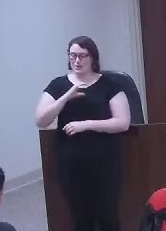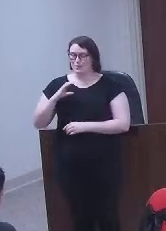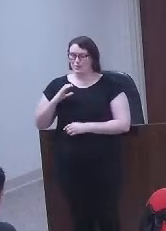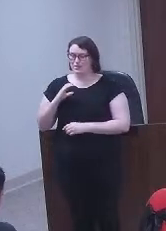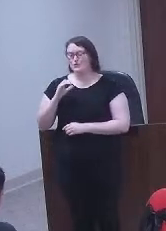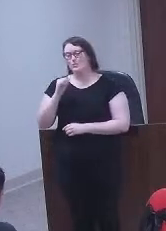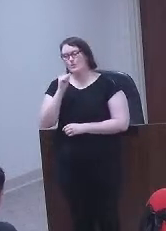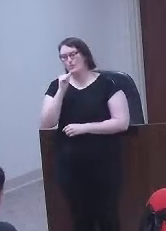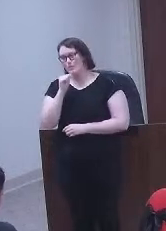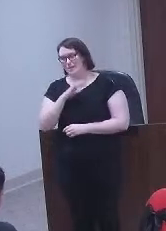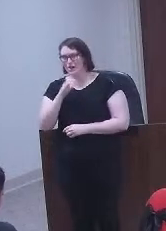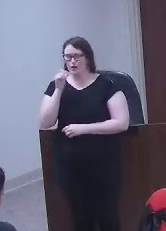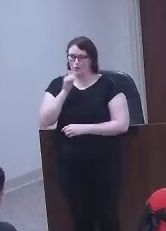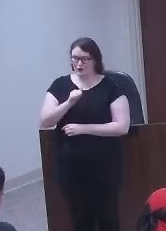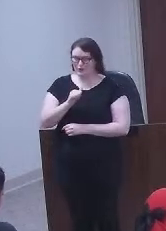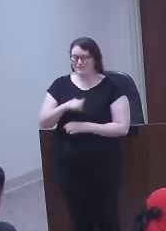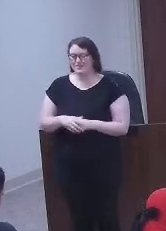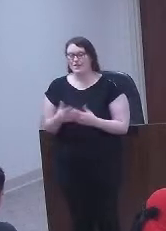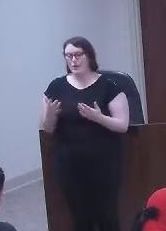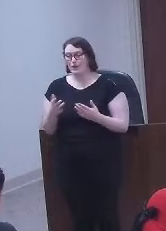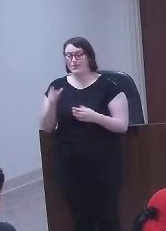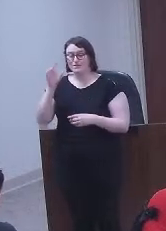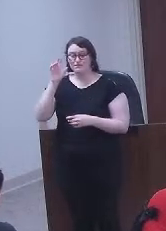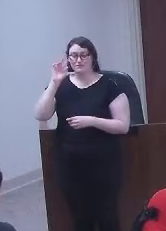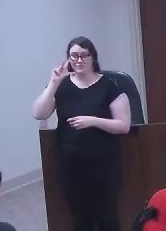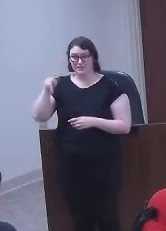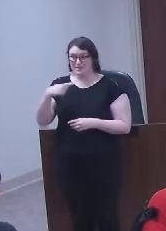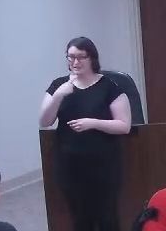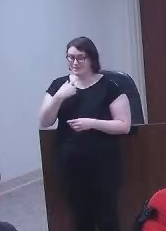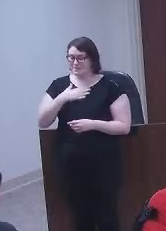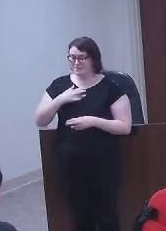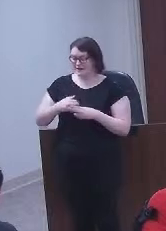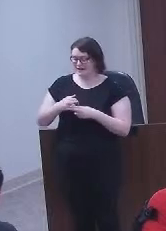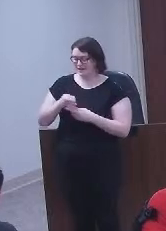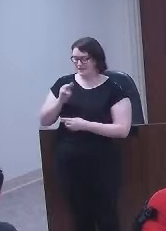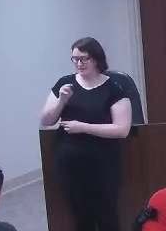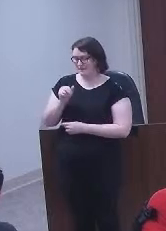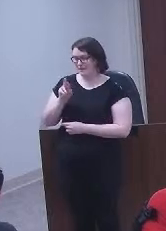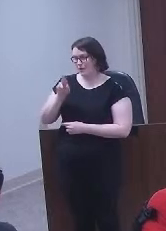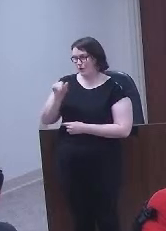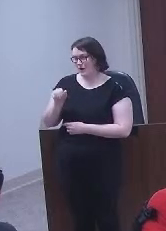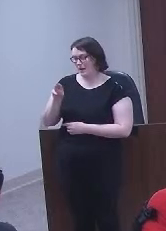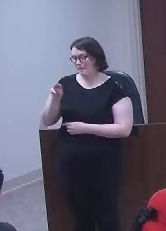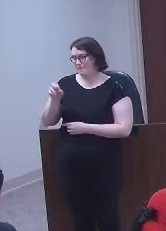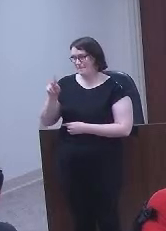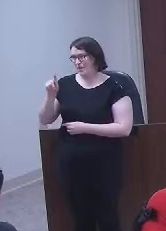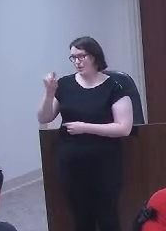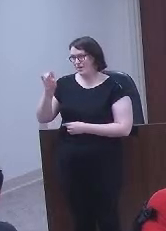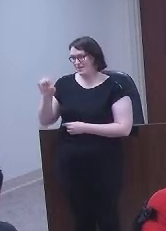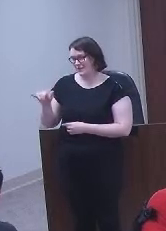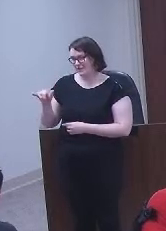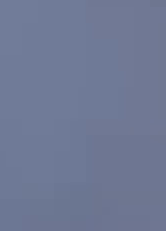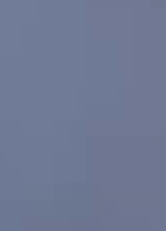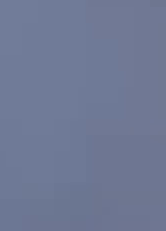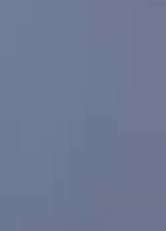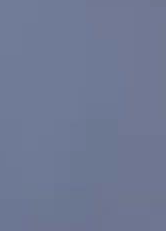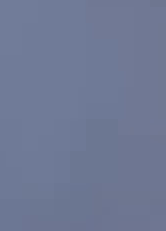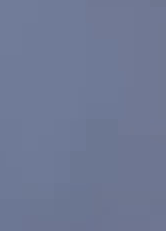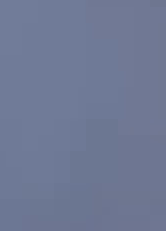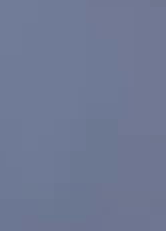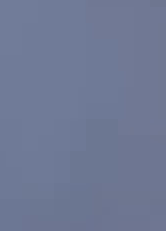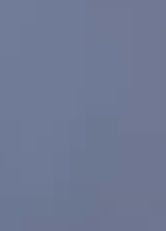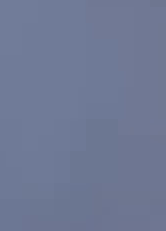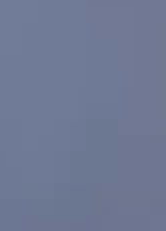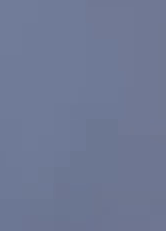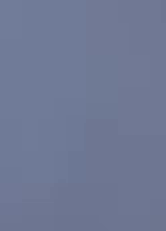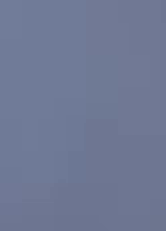Women and Girls. As Commissioner Driehaus said, my name is Mary Mowney, and I serve as the program coordinator and staff lead, certainly